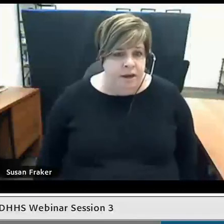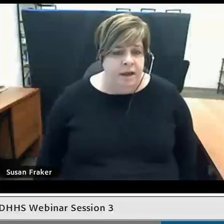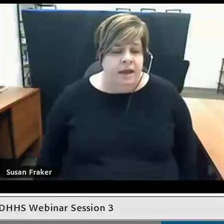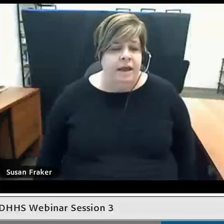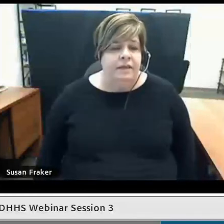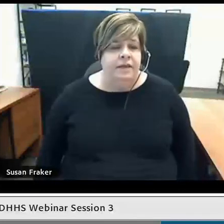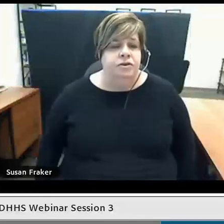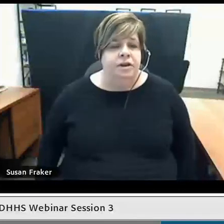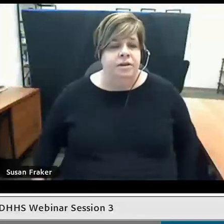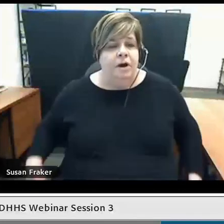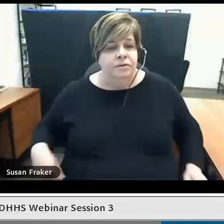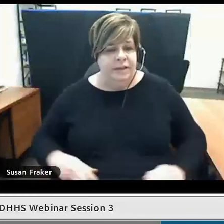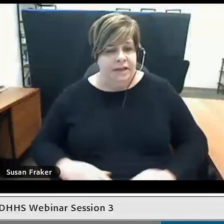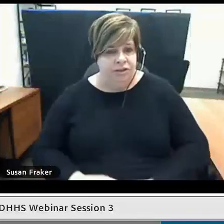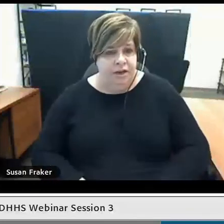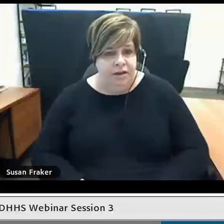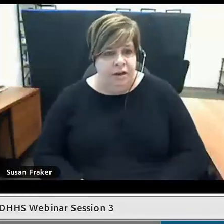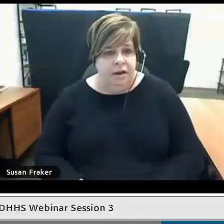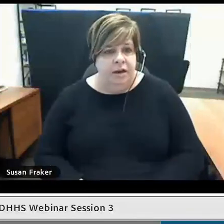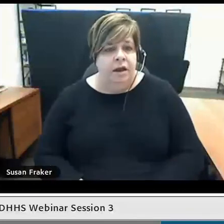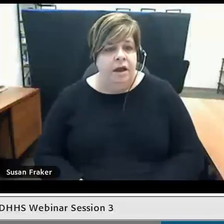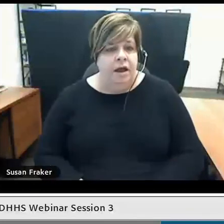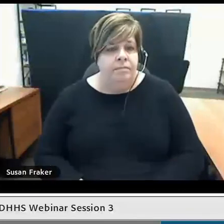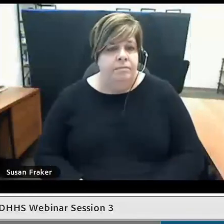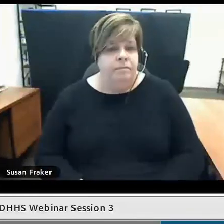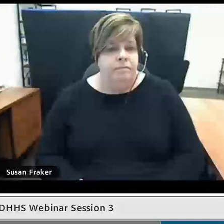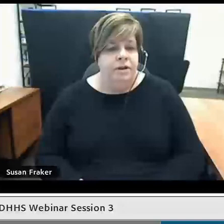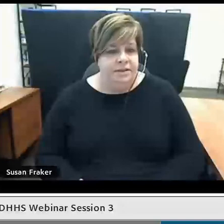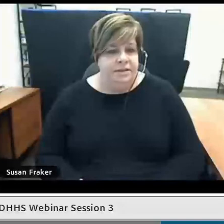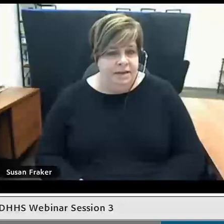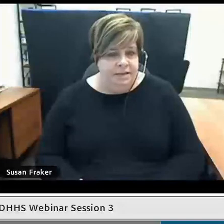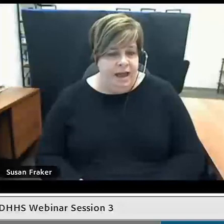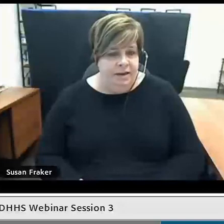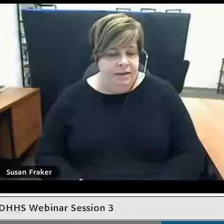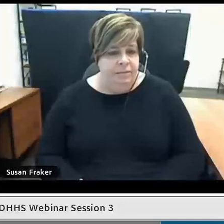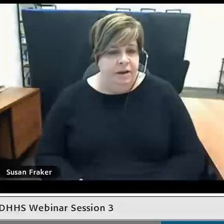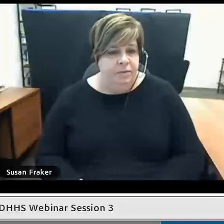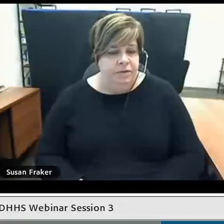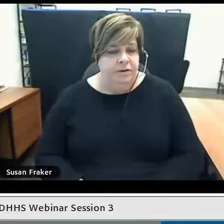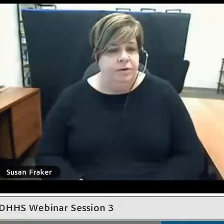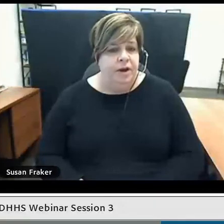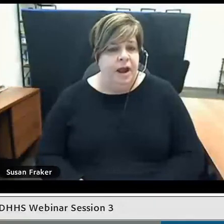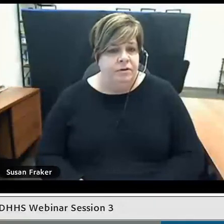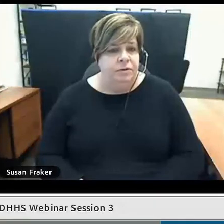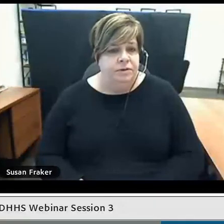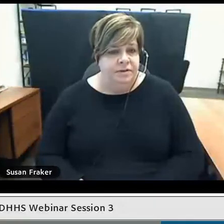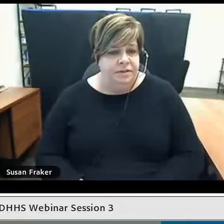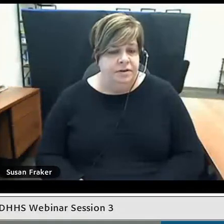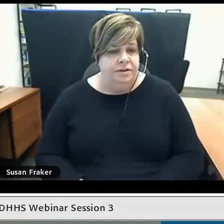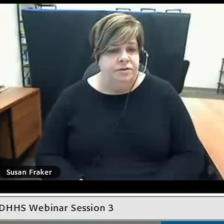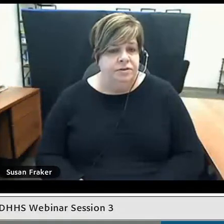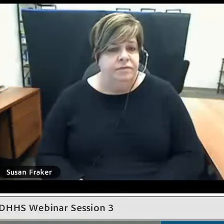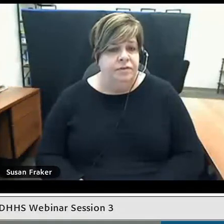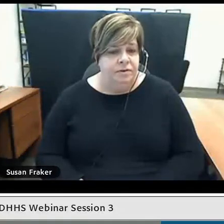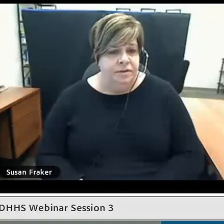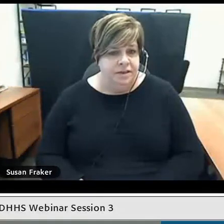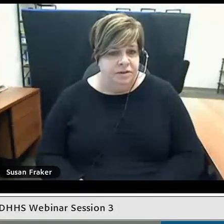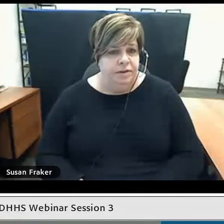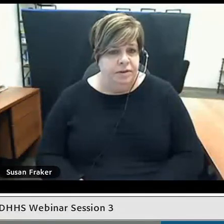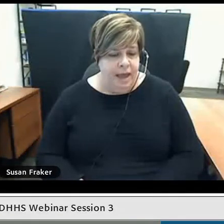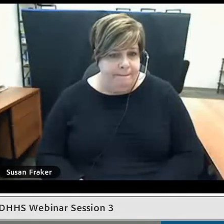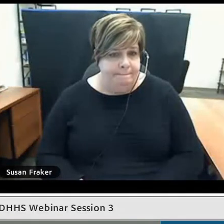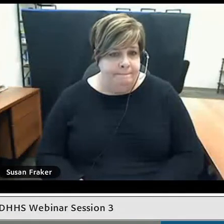patient. And then during the post-session, you can discuss that in the meeting with the interpreter afterwards if necessary to review